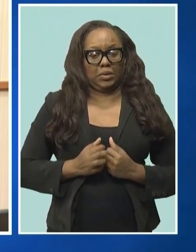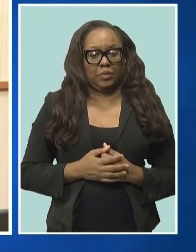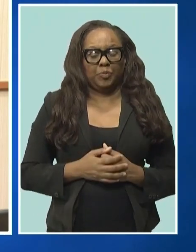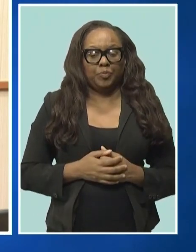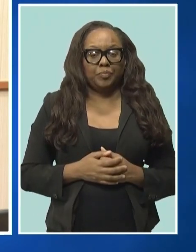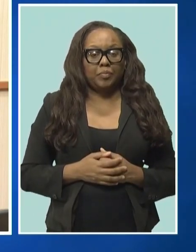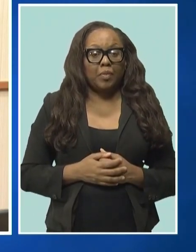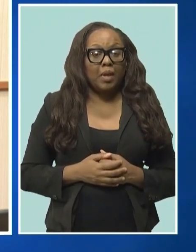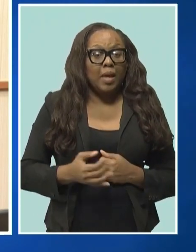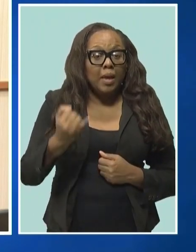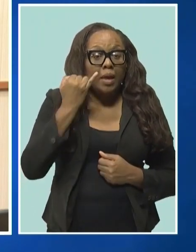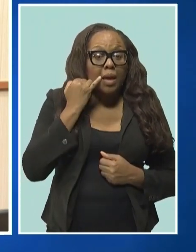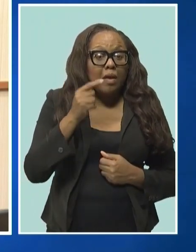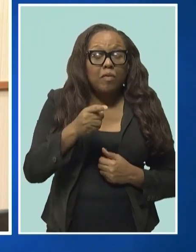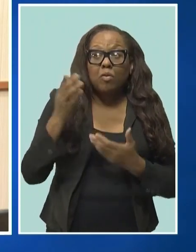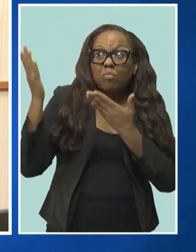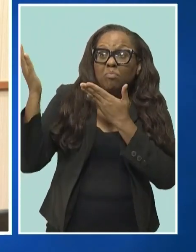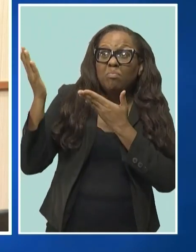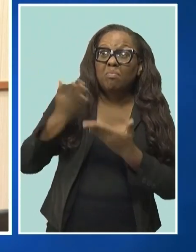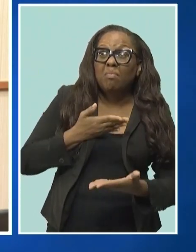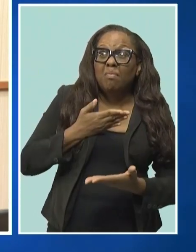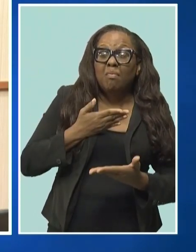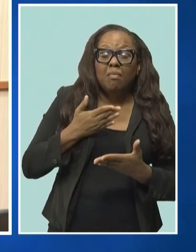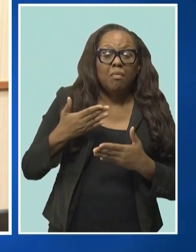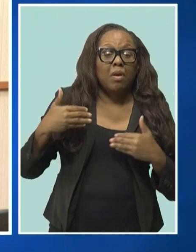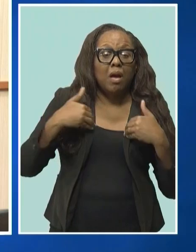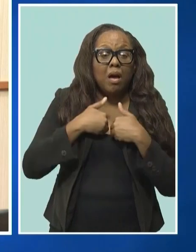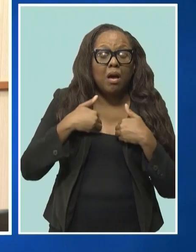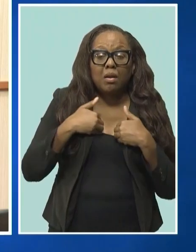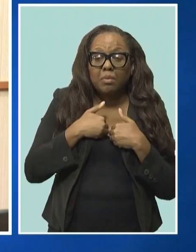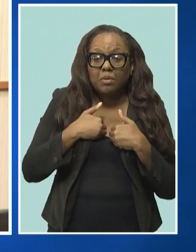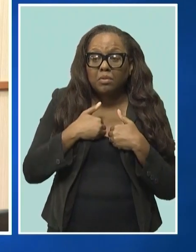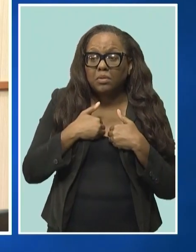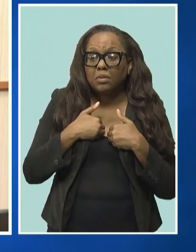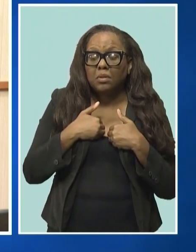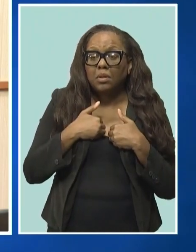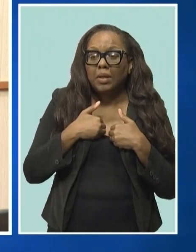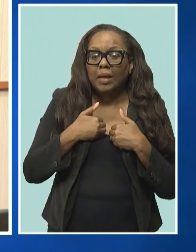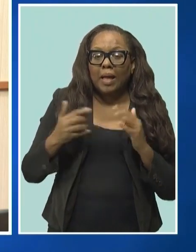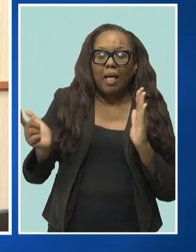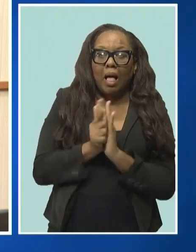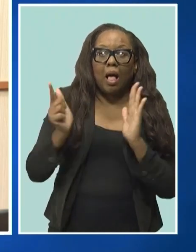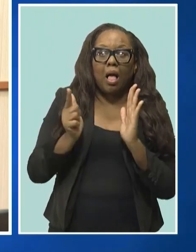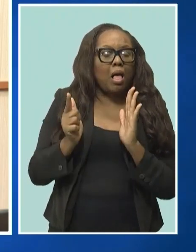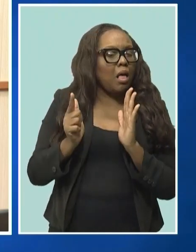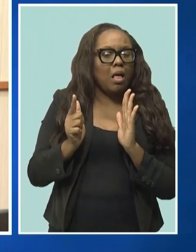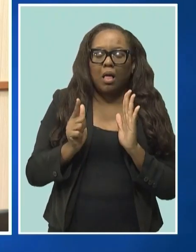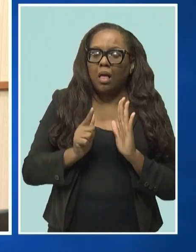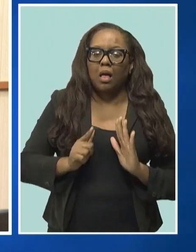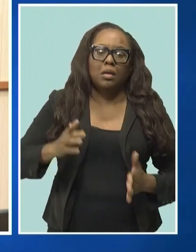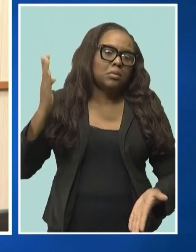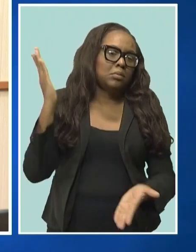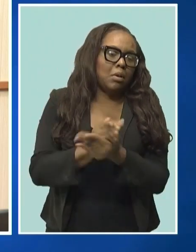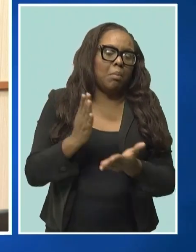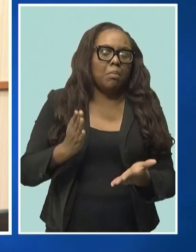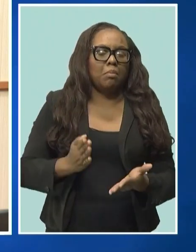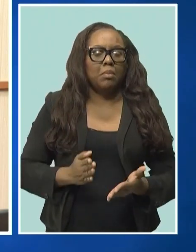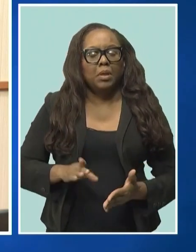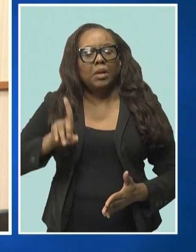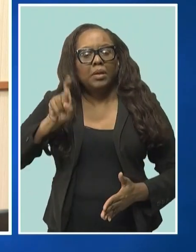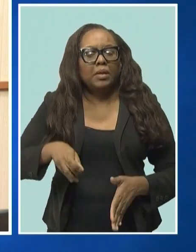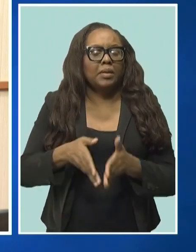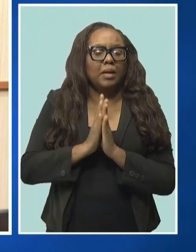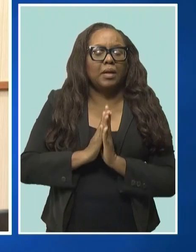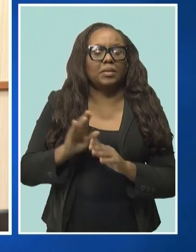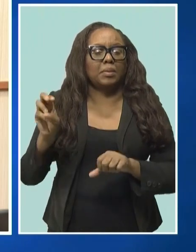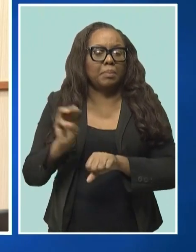bring animals, genetic material into this country without first seeking the approval of the Ministry of